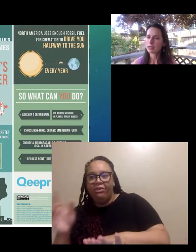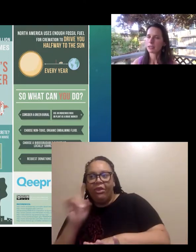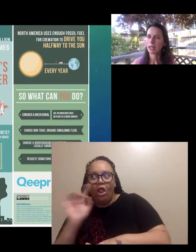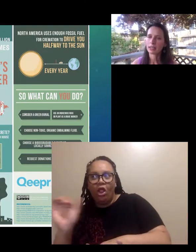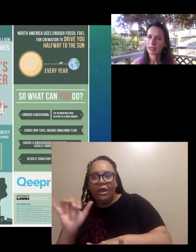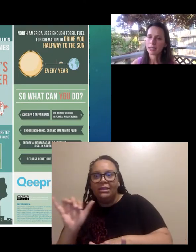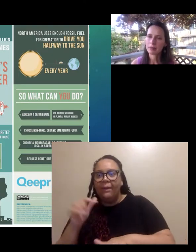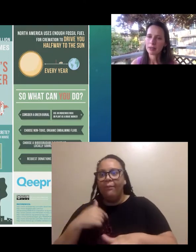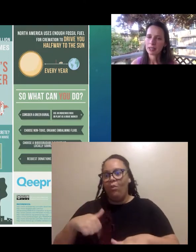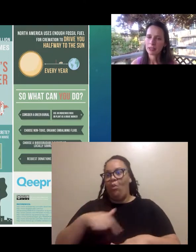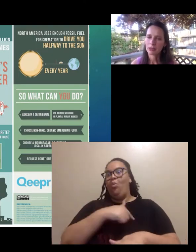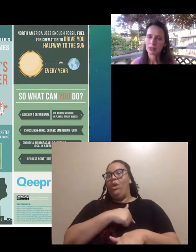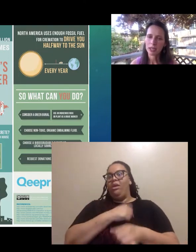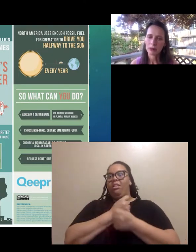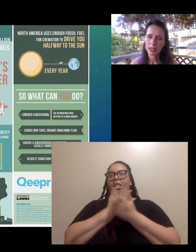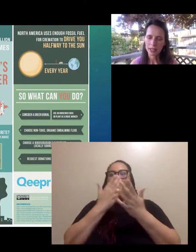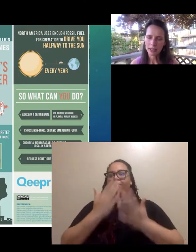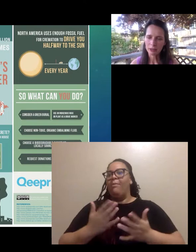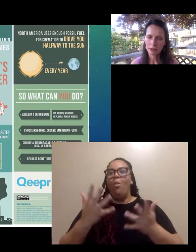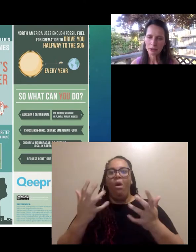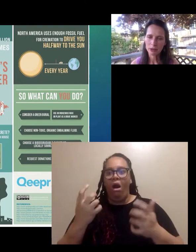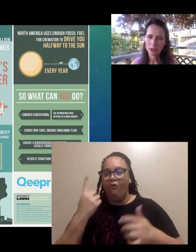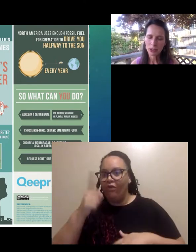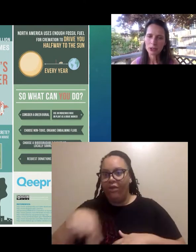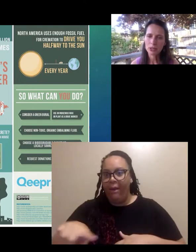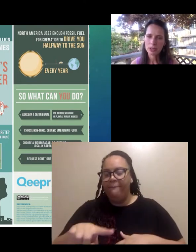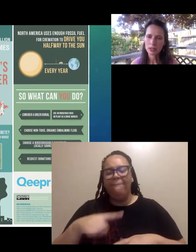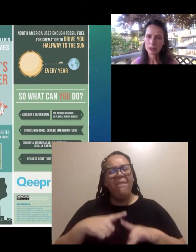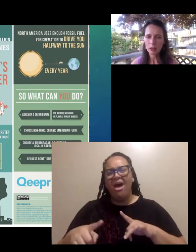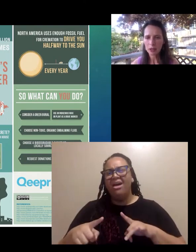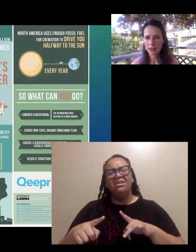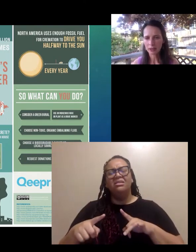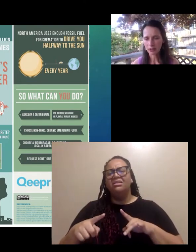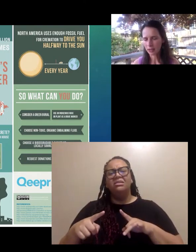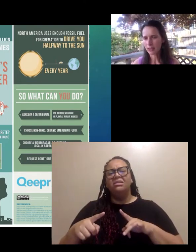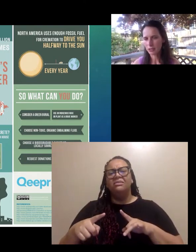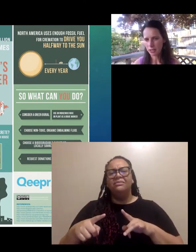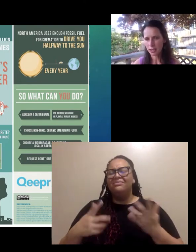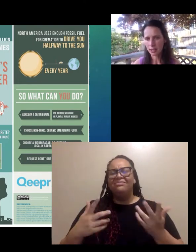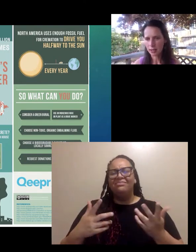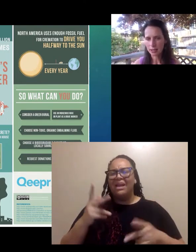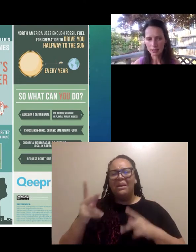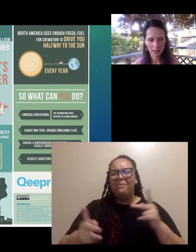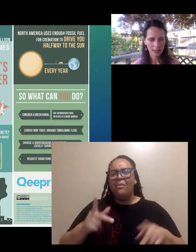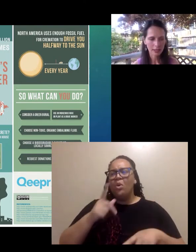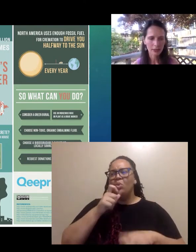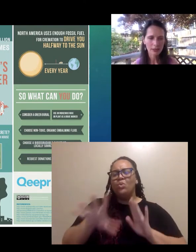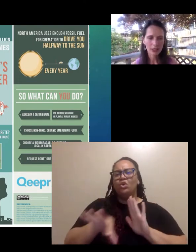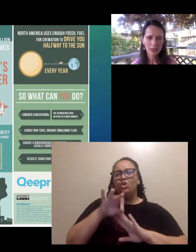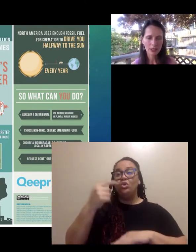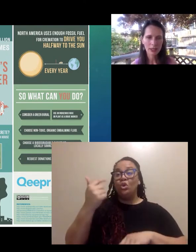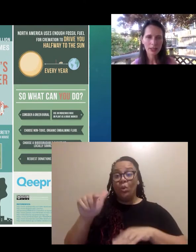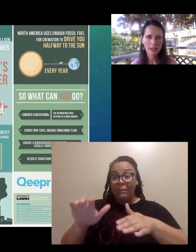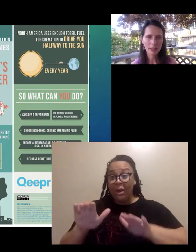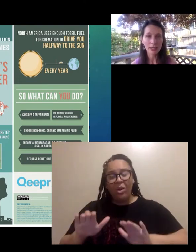which is really not, um, you know, not what I think folks who are choosing green burial are interested in. I think, like I said earlier, there is an